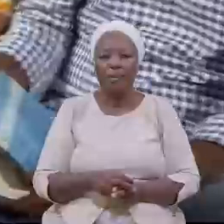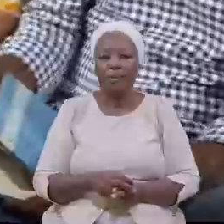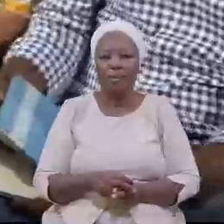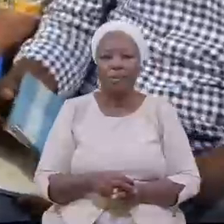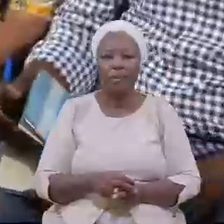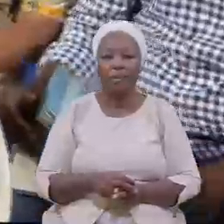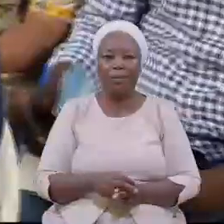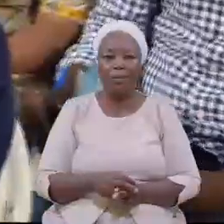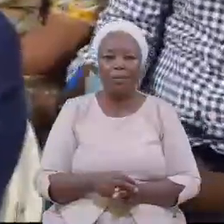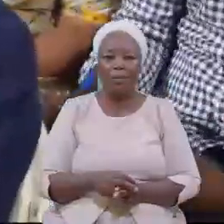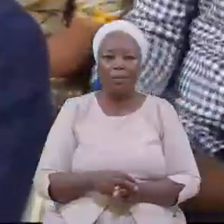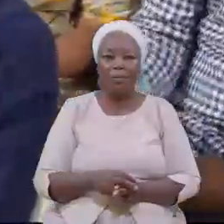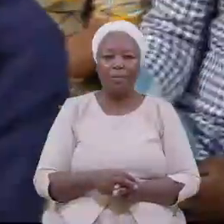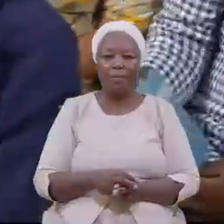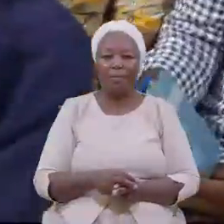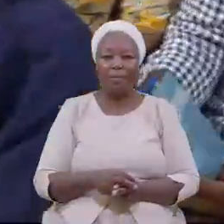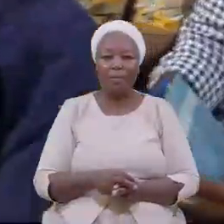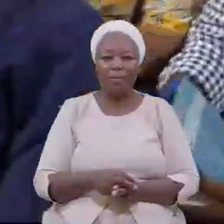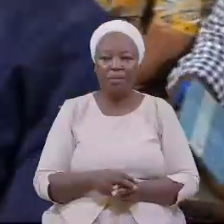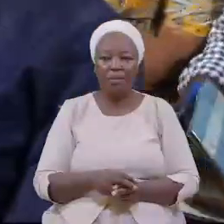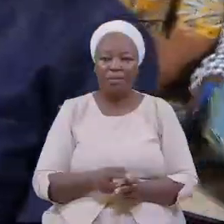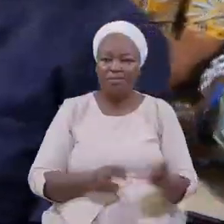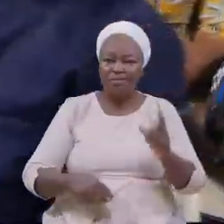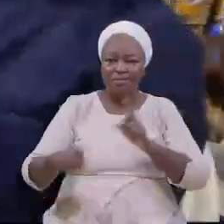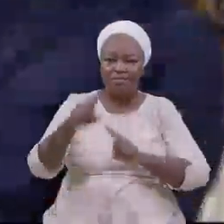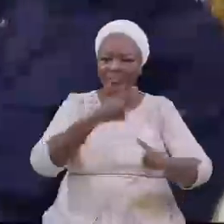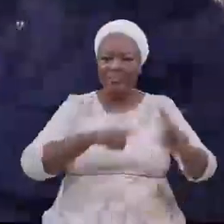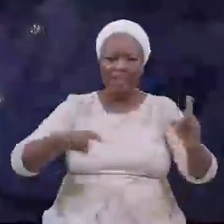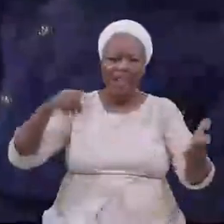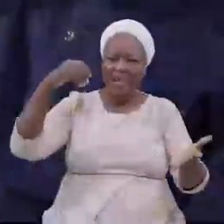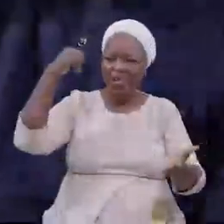Can you see how that Kumasi amen is solo?